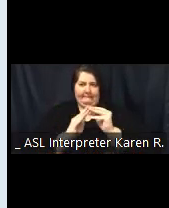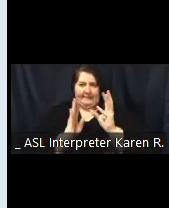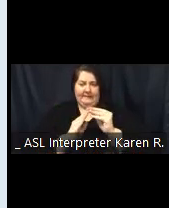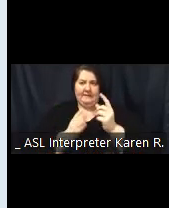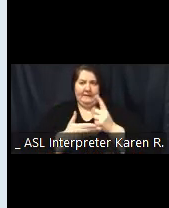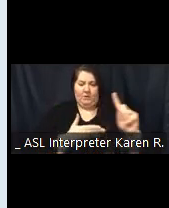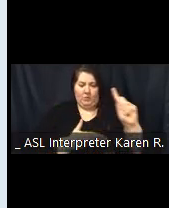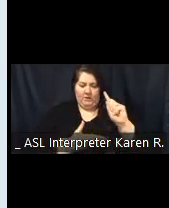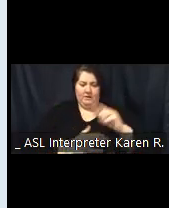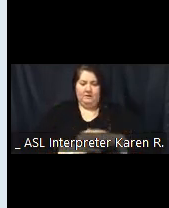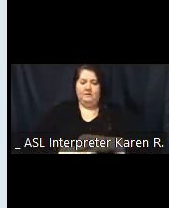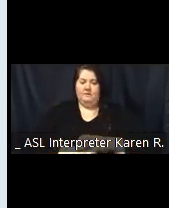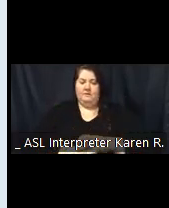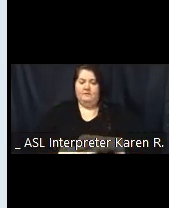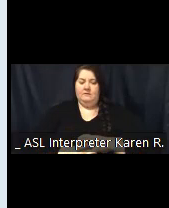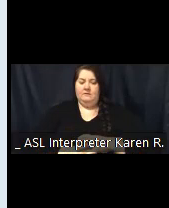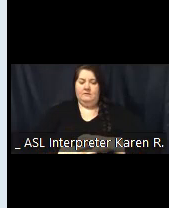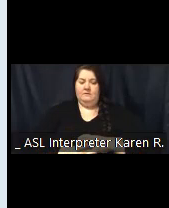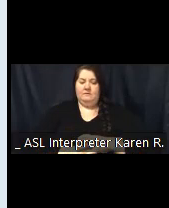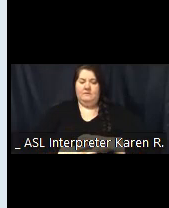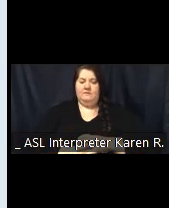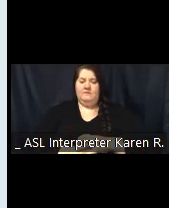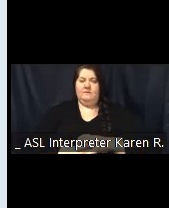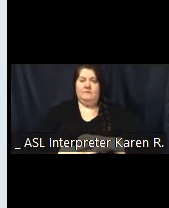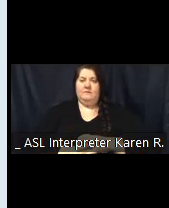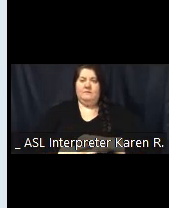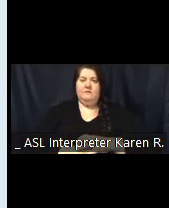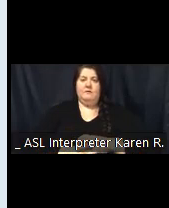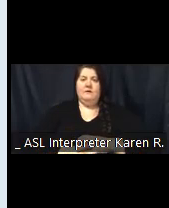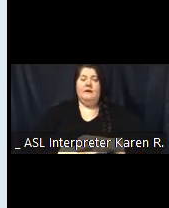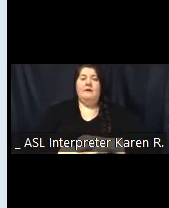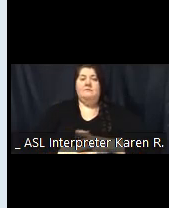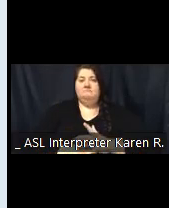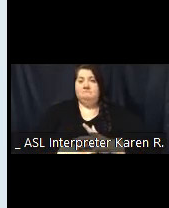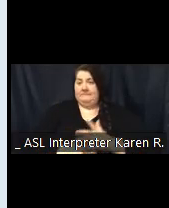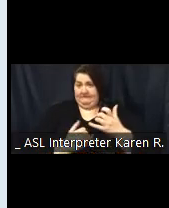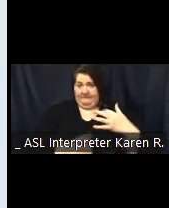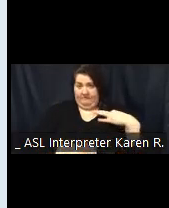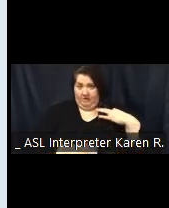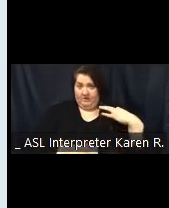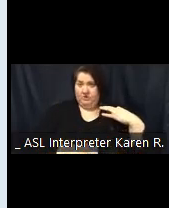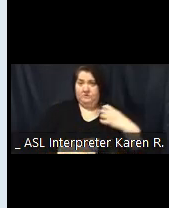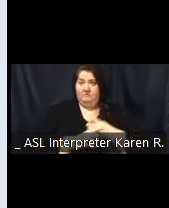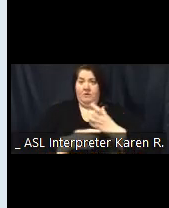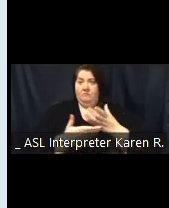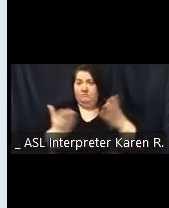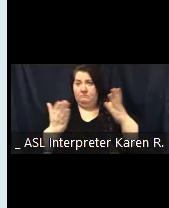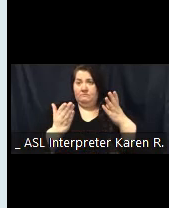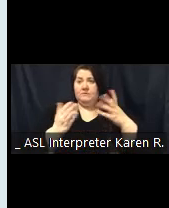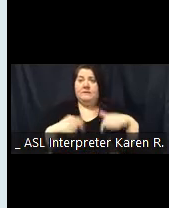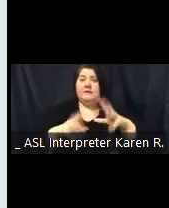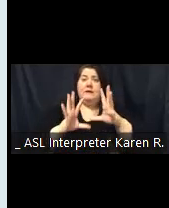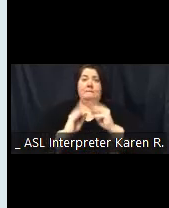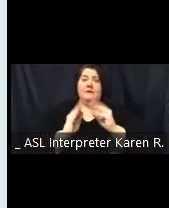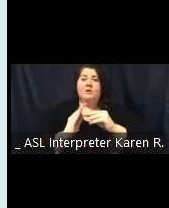week. And this time, I'll have, if there are volunteers from this meeting